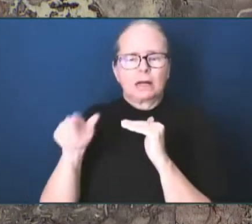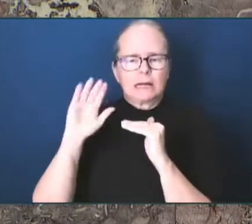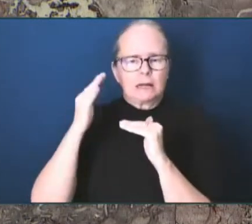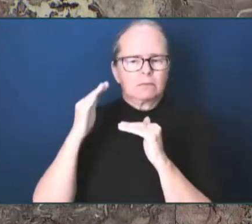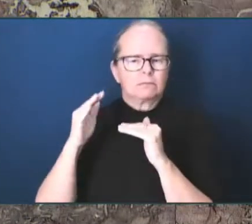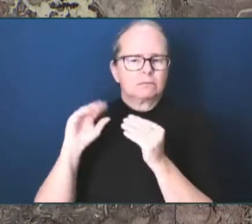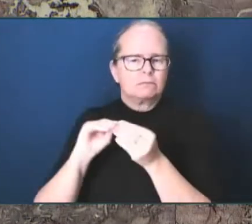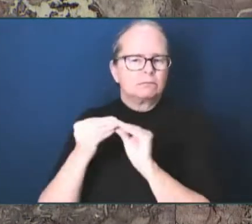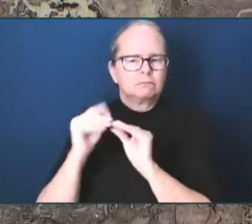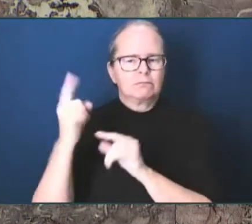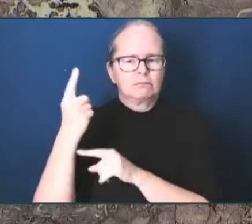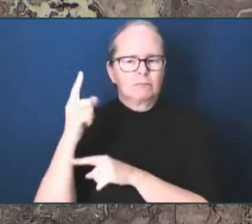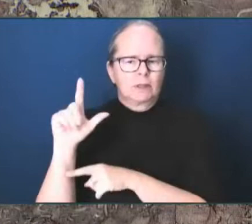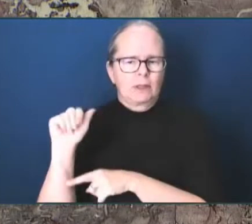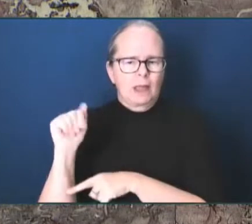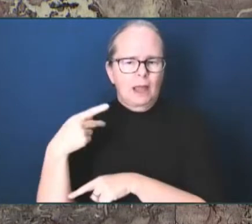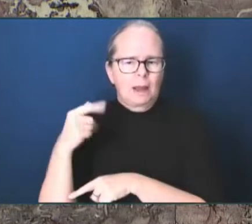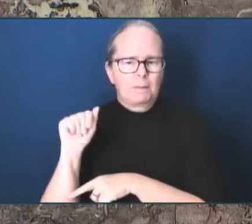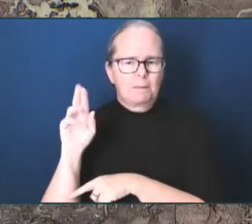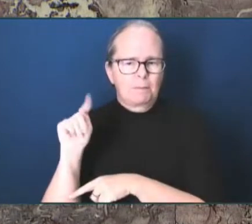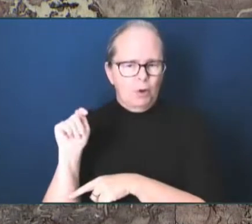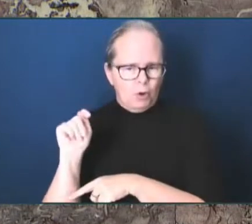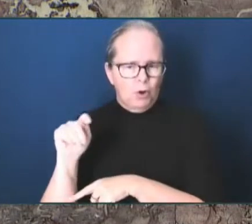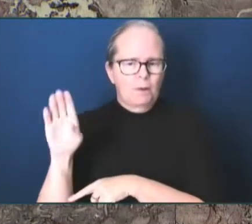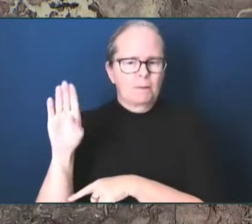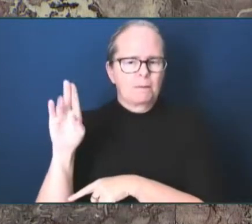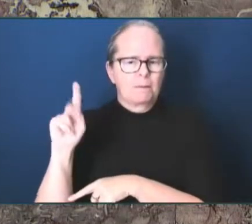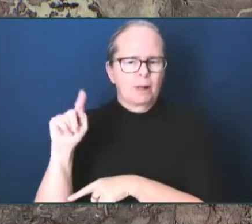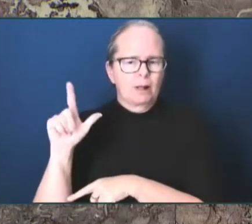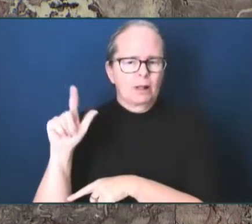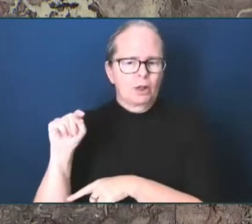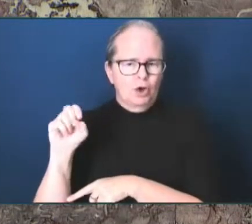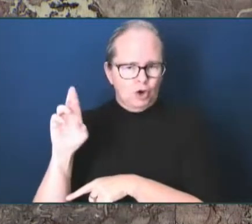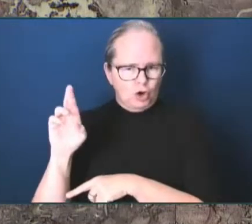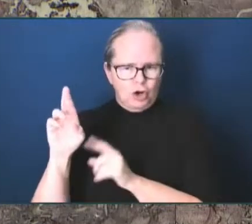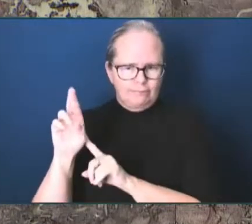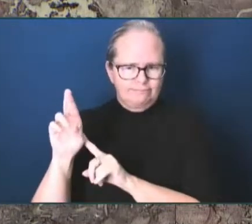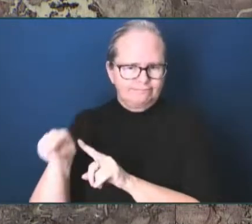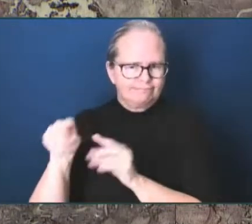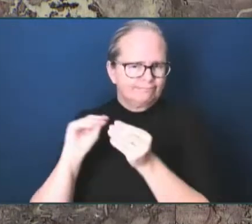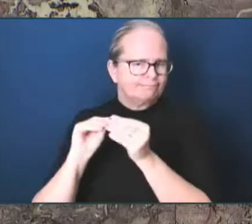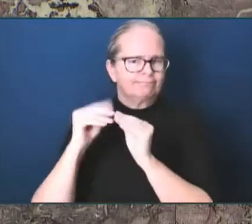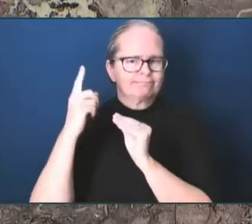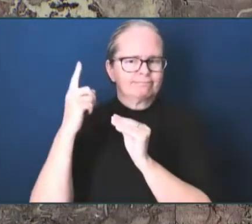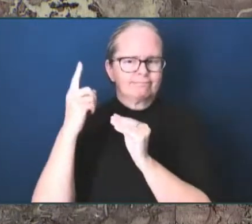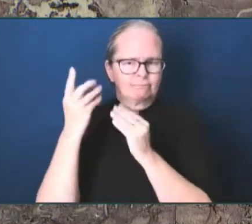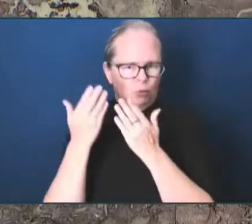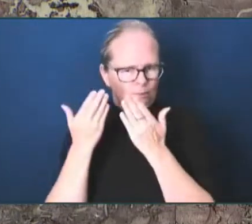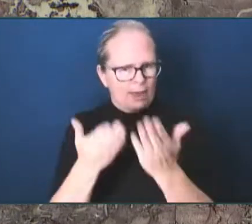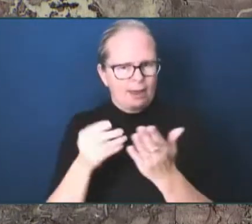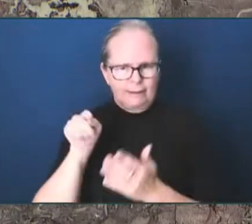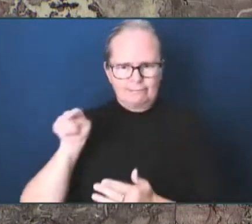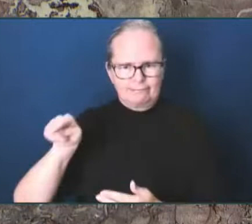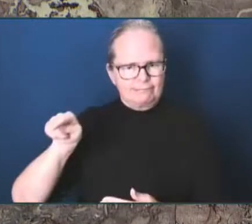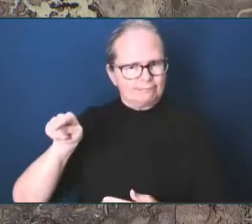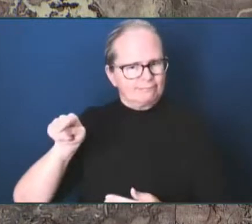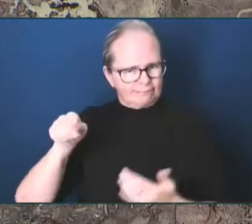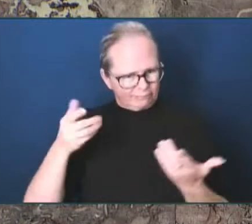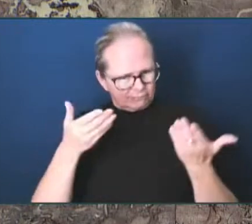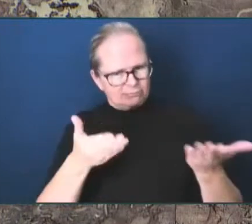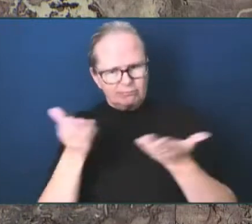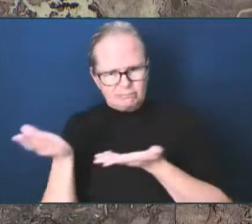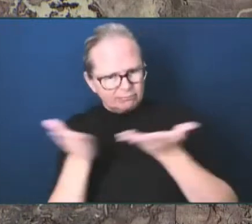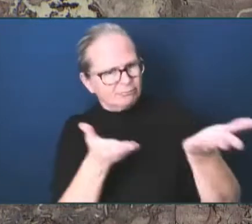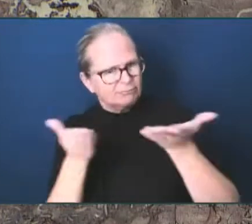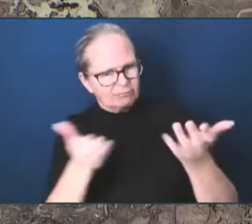not closed the door on any options, and we'll continue to look for ways to support police in their vital frontline work and